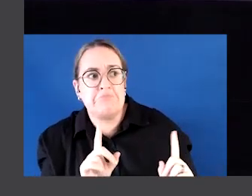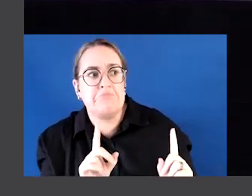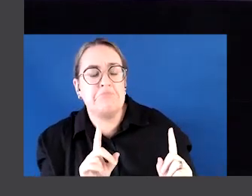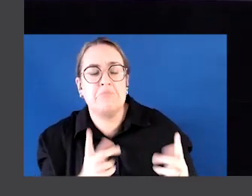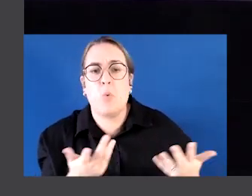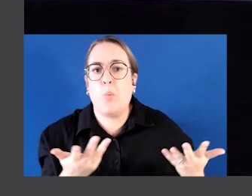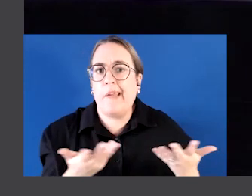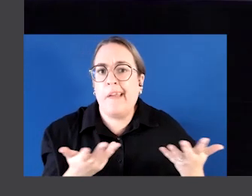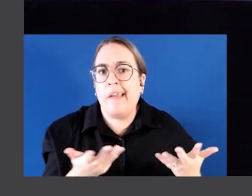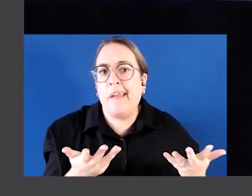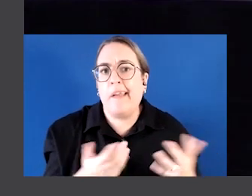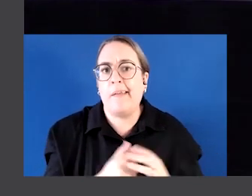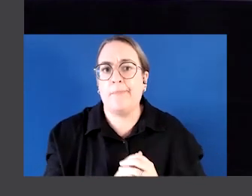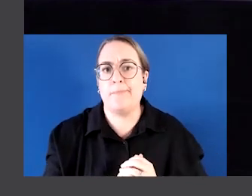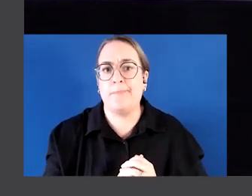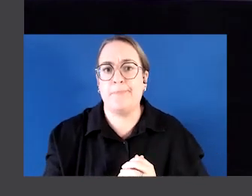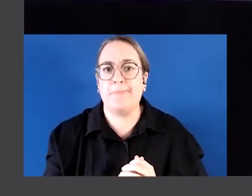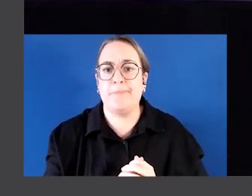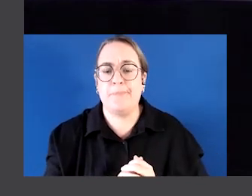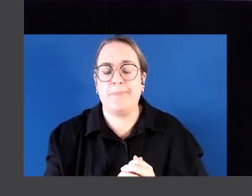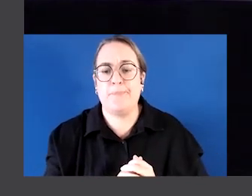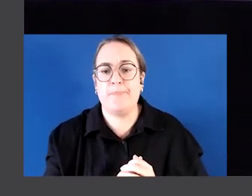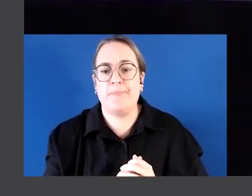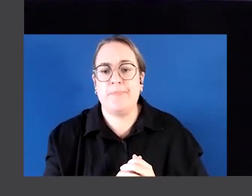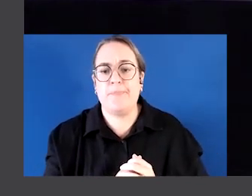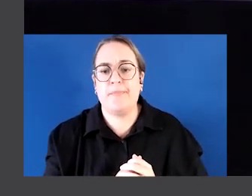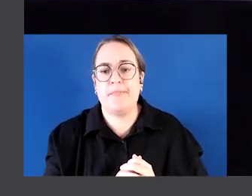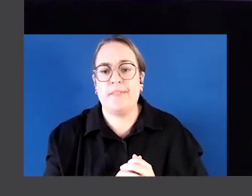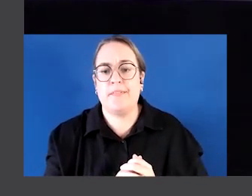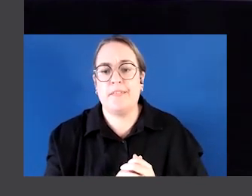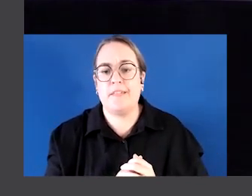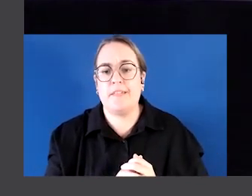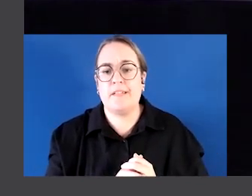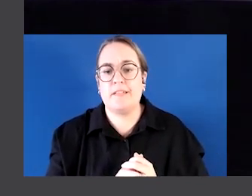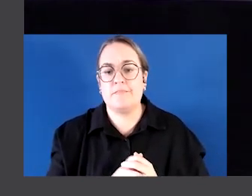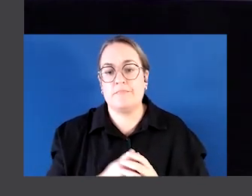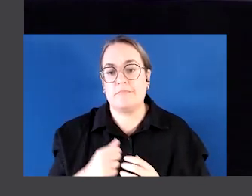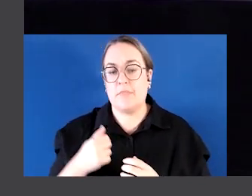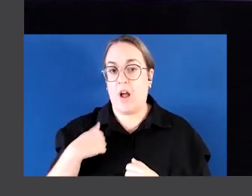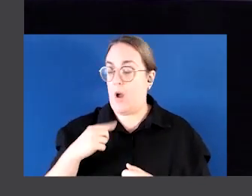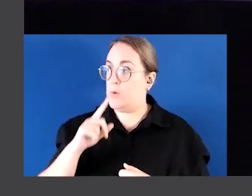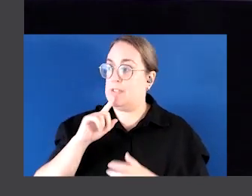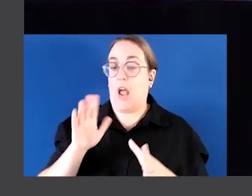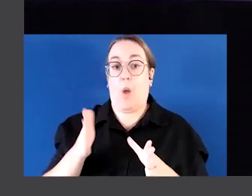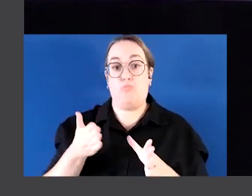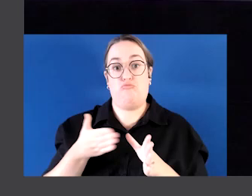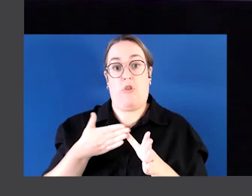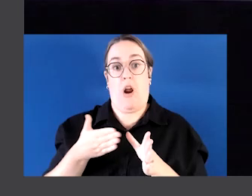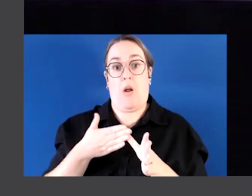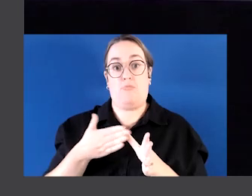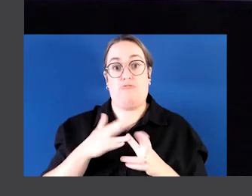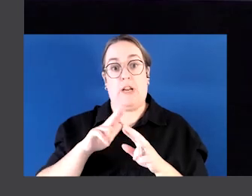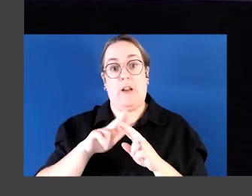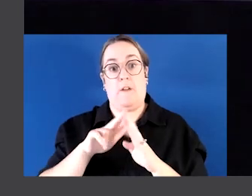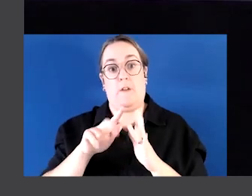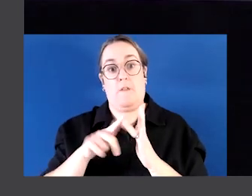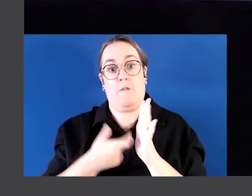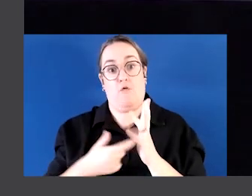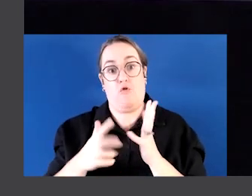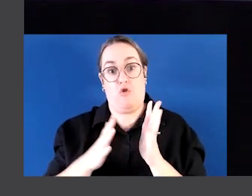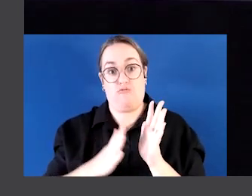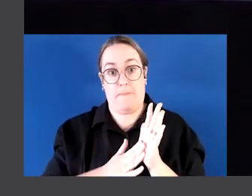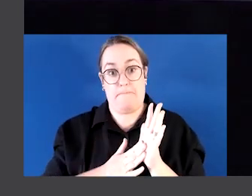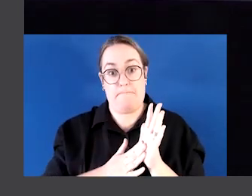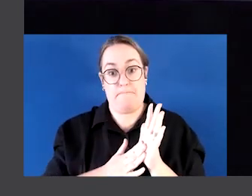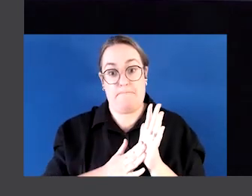topic? And if we do, which forums are they? I guess our primary forums